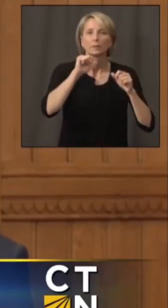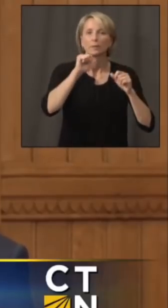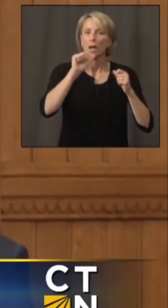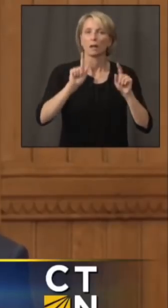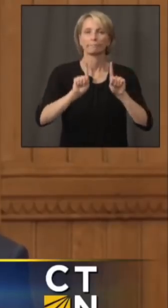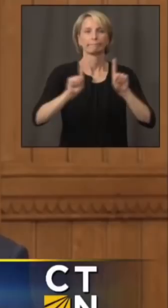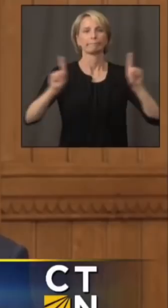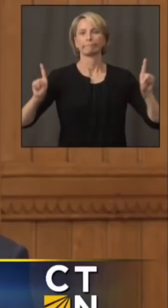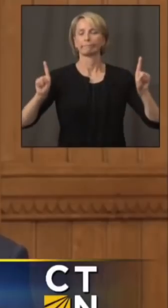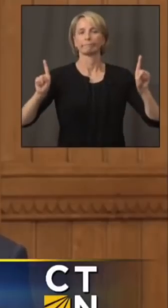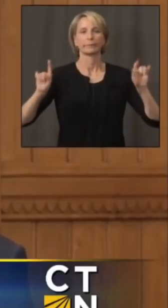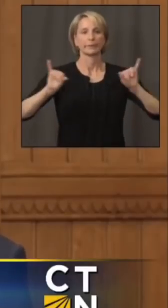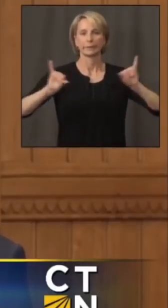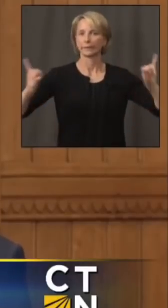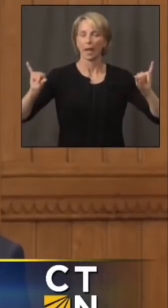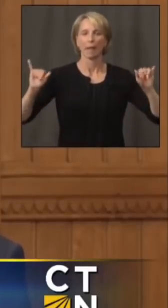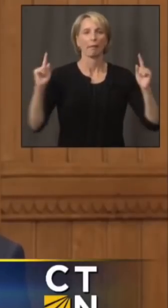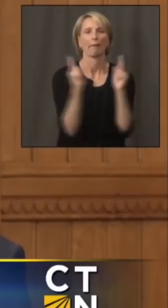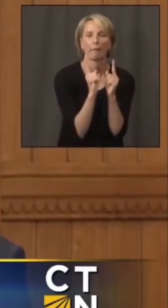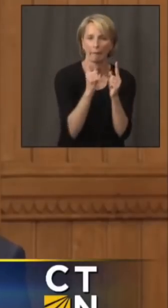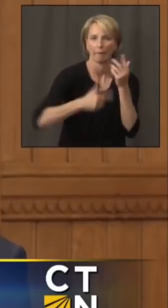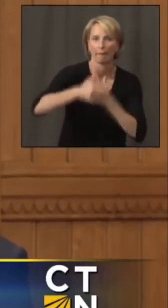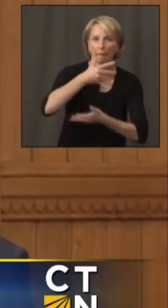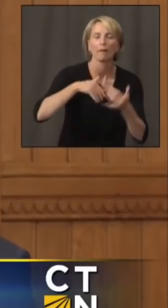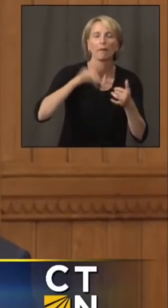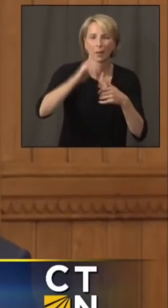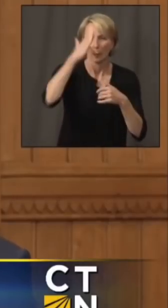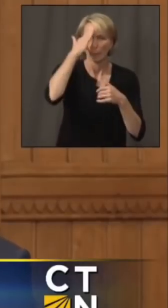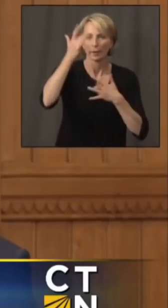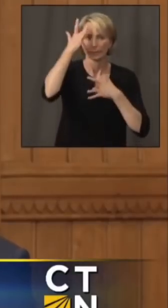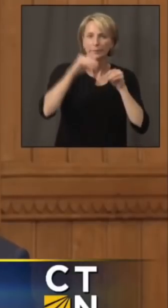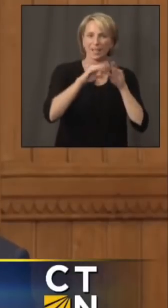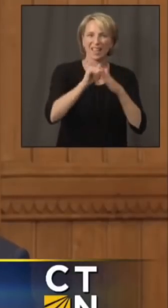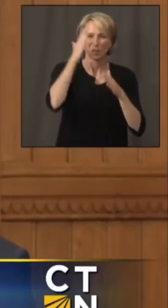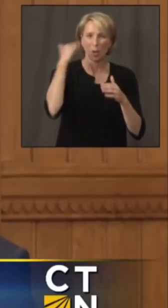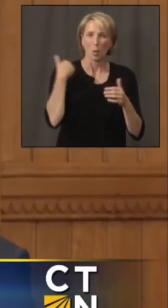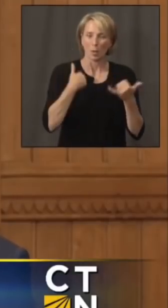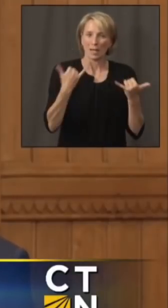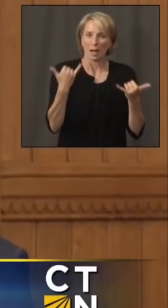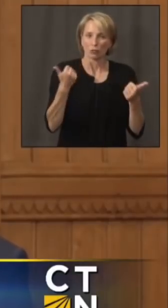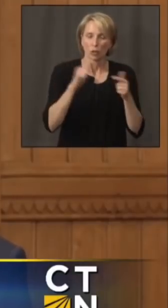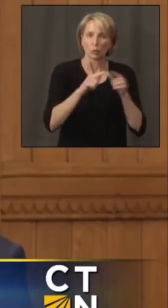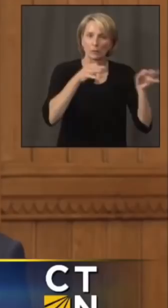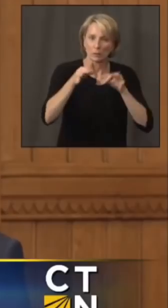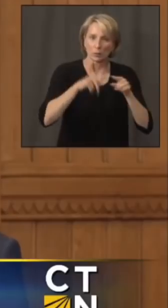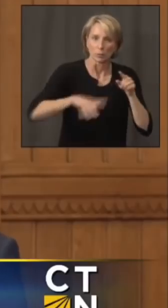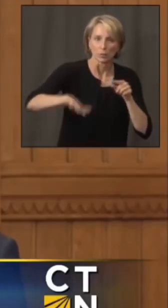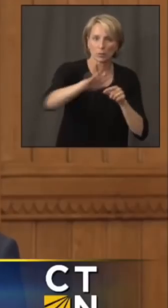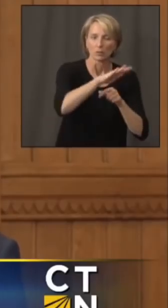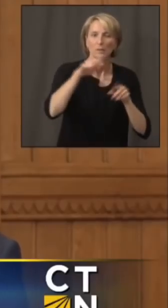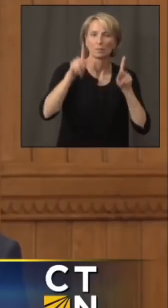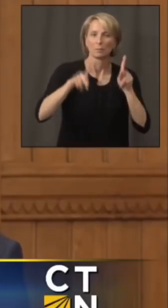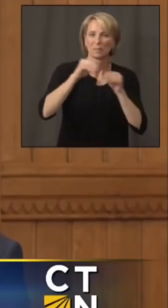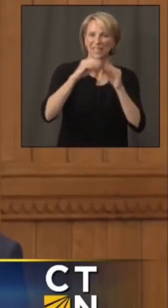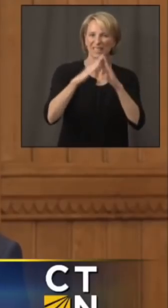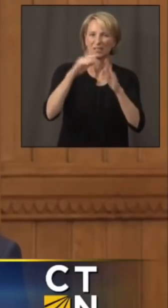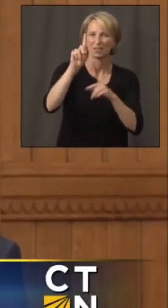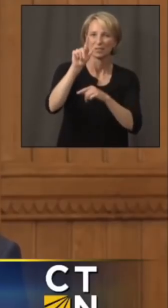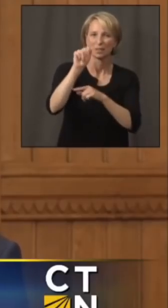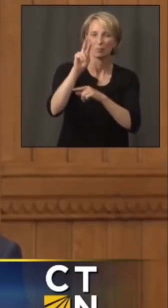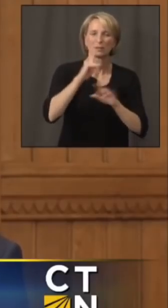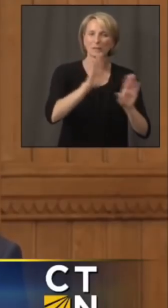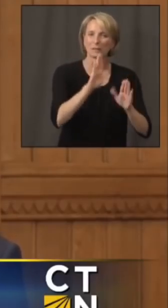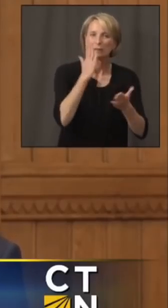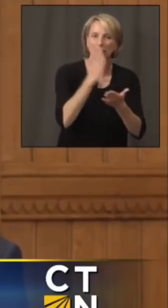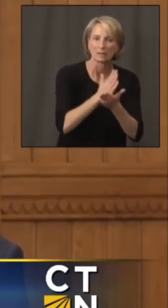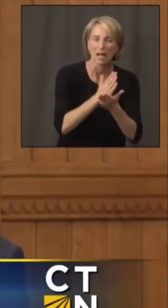So that's why we want to get the word out aggressively about that needs to stop. The people need to adhere to